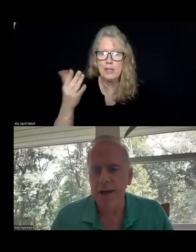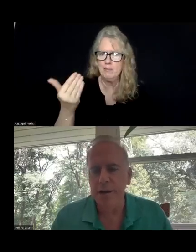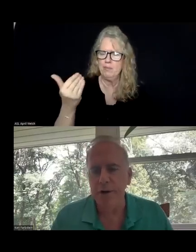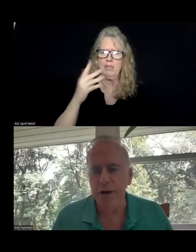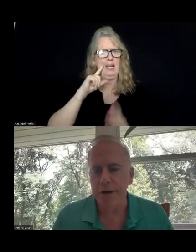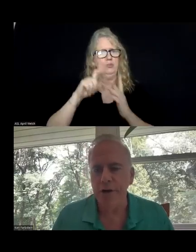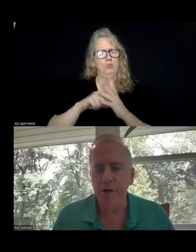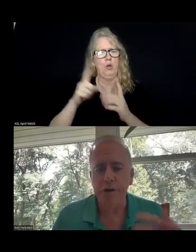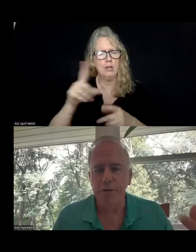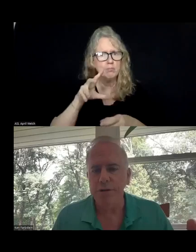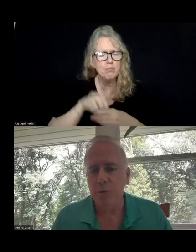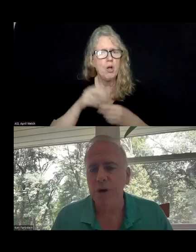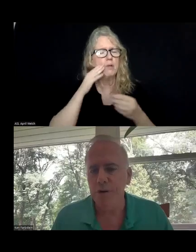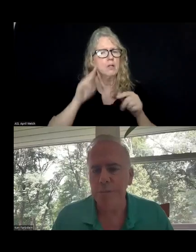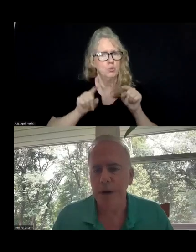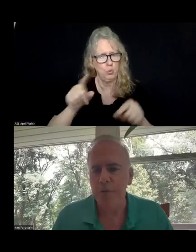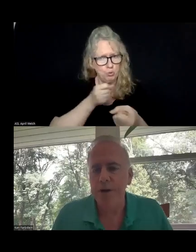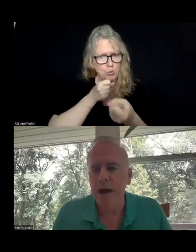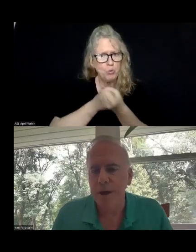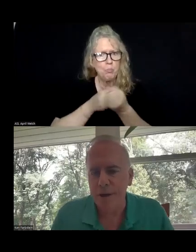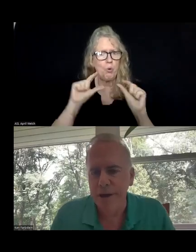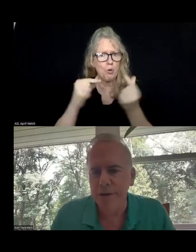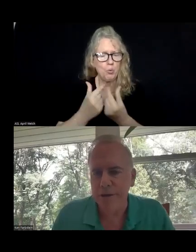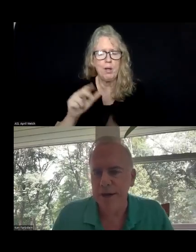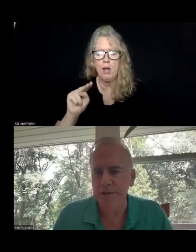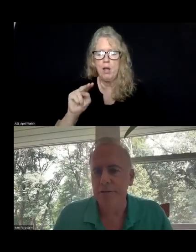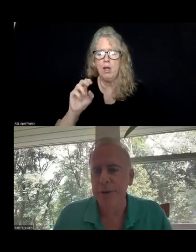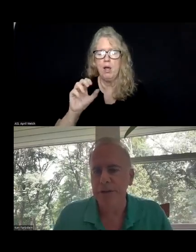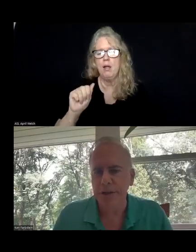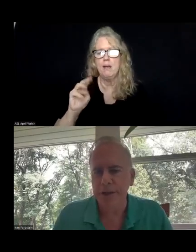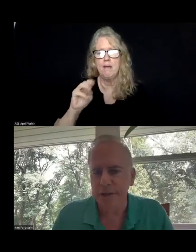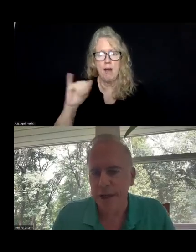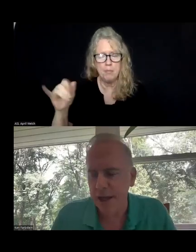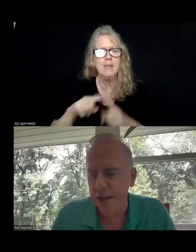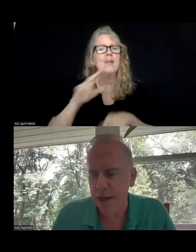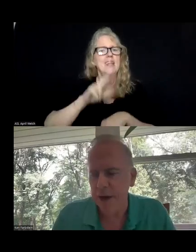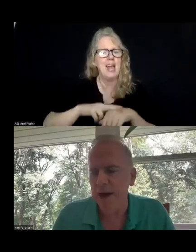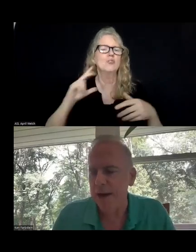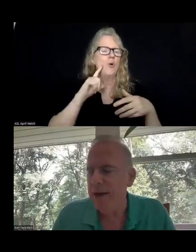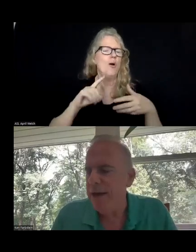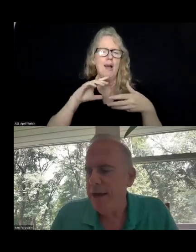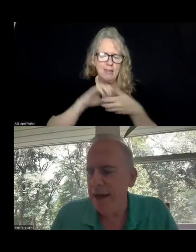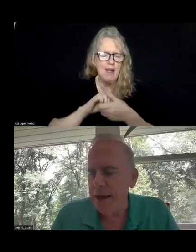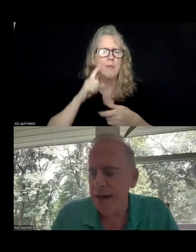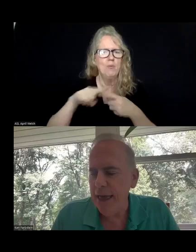started getting involved. I started going to a support group with NAMI, the National Alliance of Mental Illness,